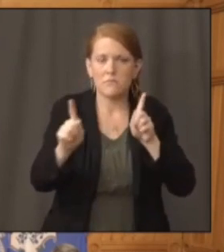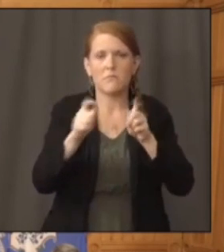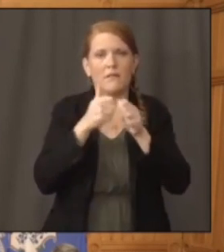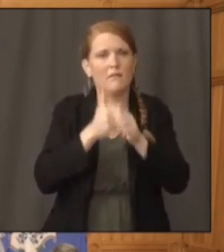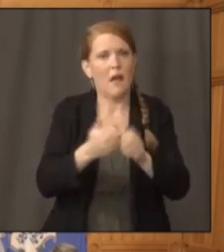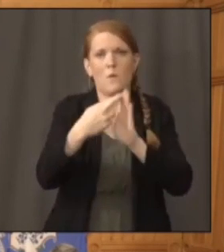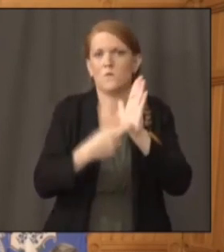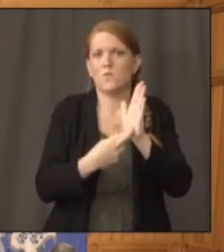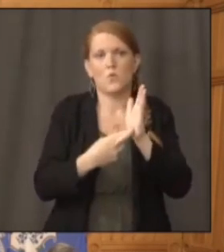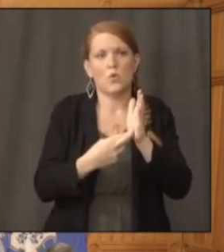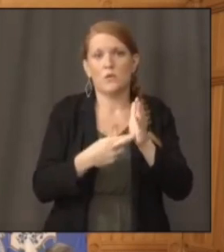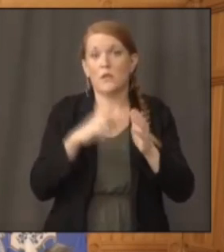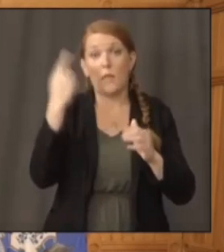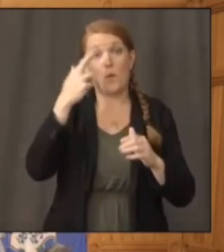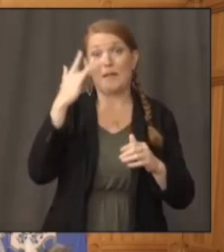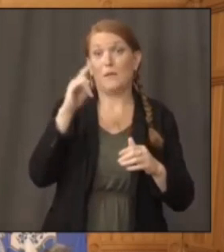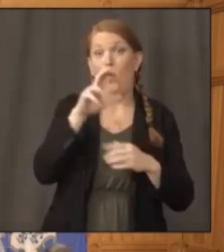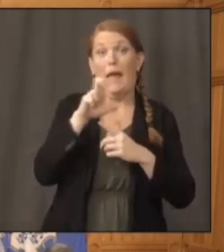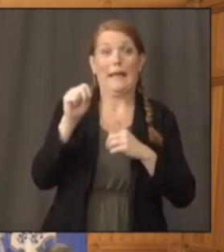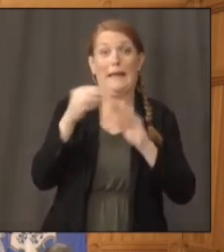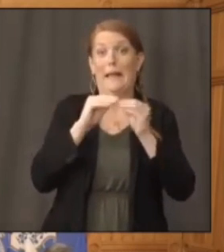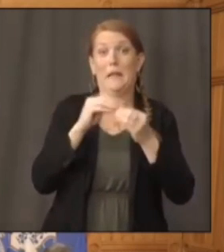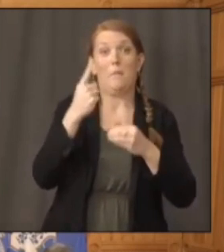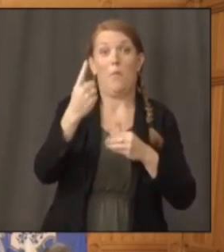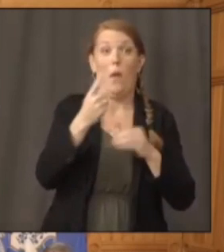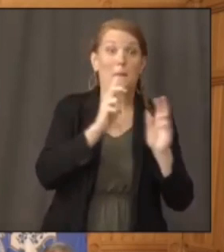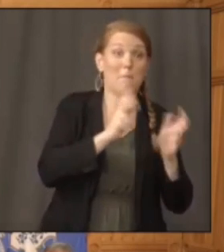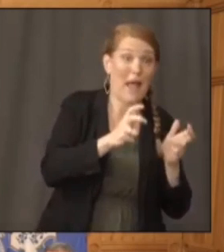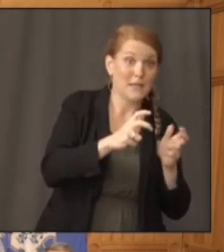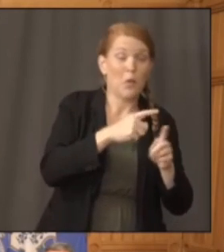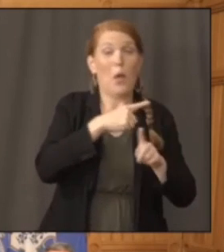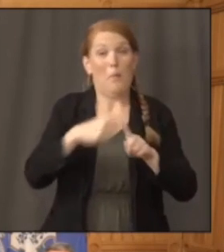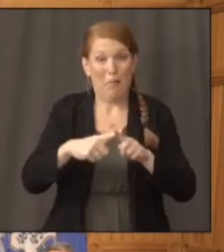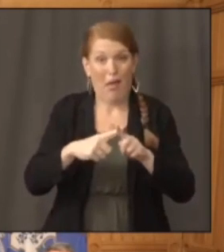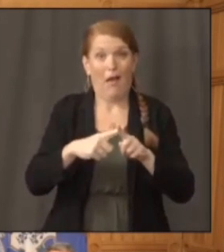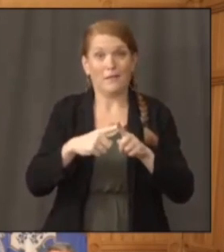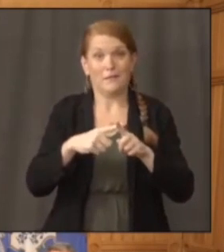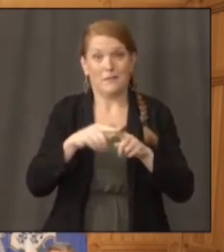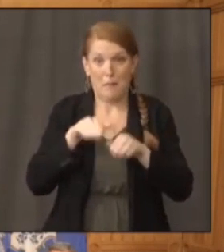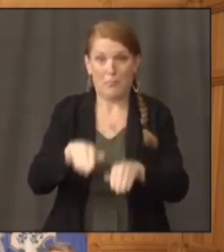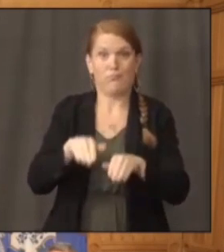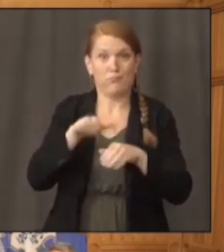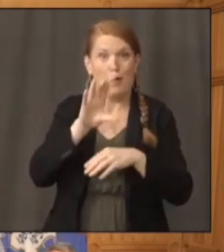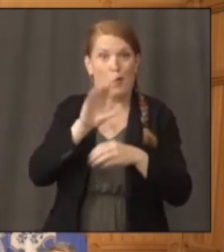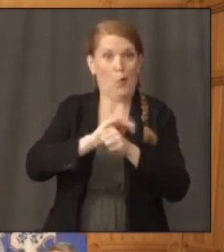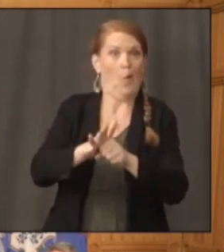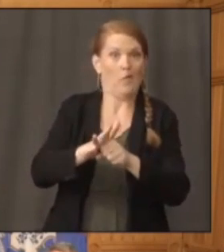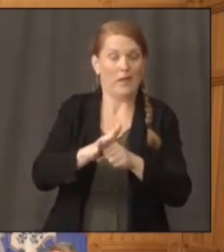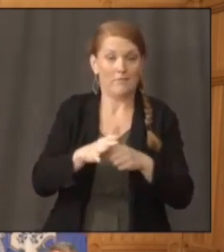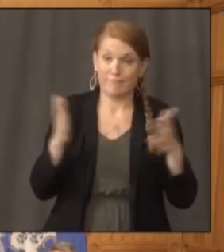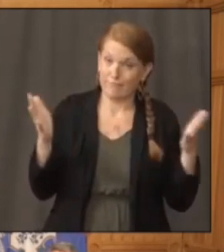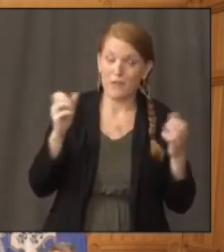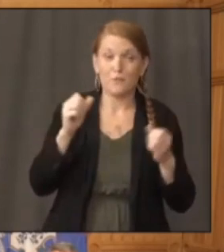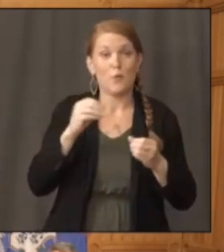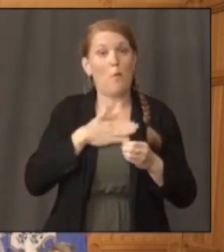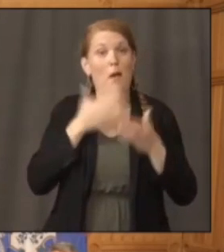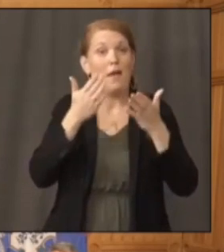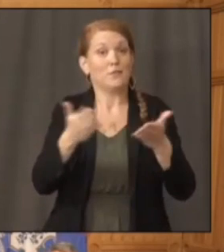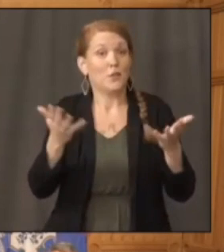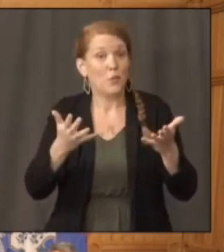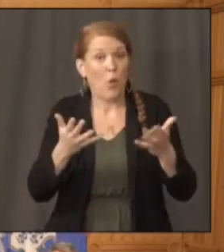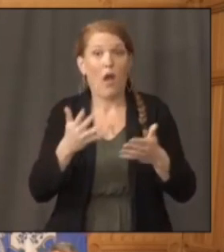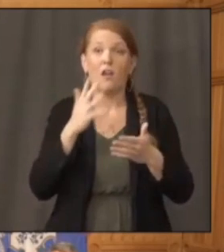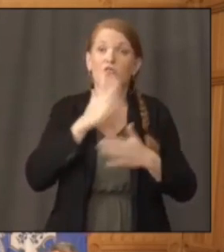in basketball and in beating this COVID-19. So my advice would be have a great time this